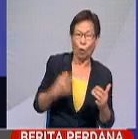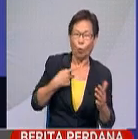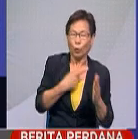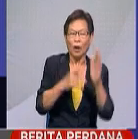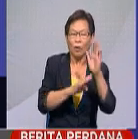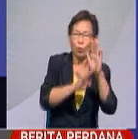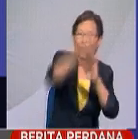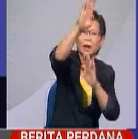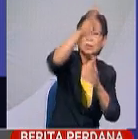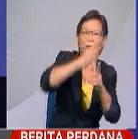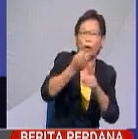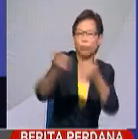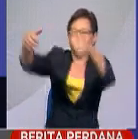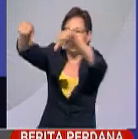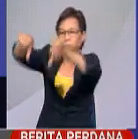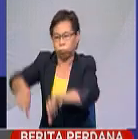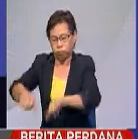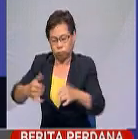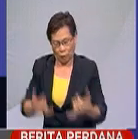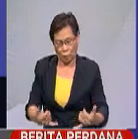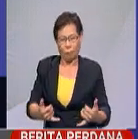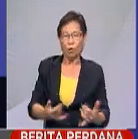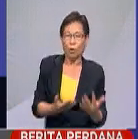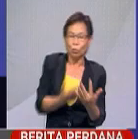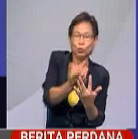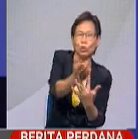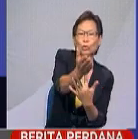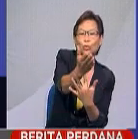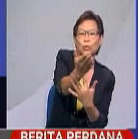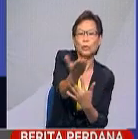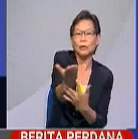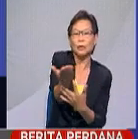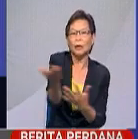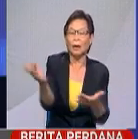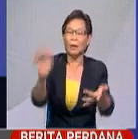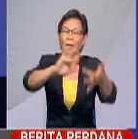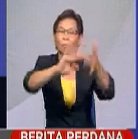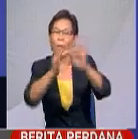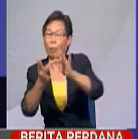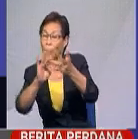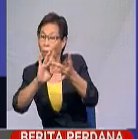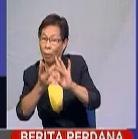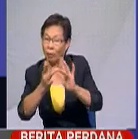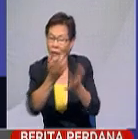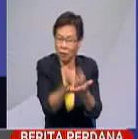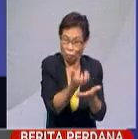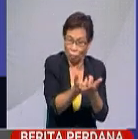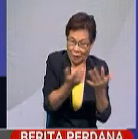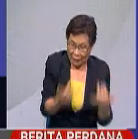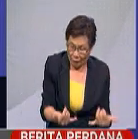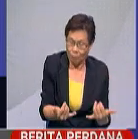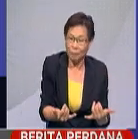rise or falter. Through the interconnectedness of the economy,